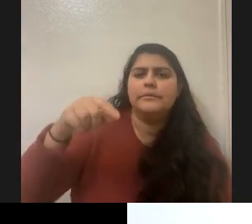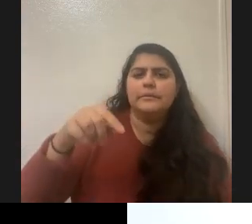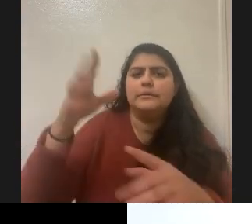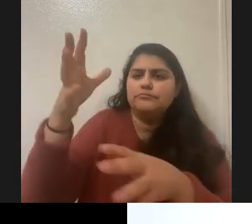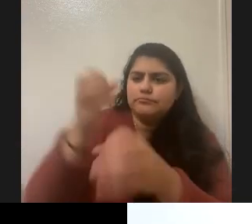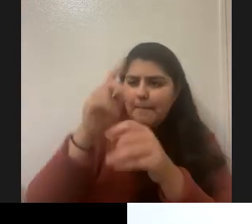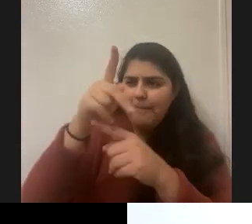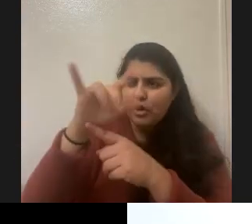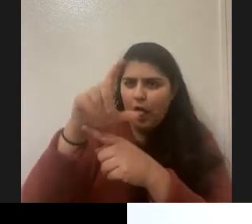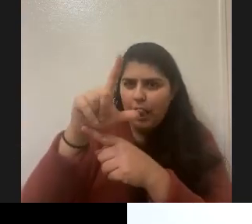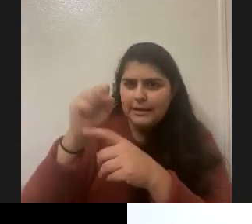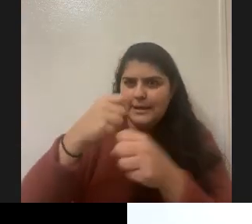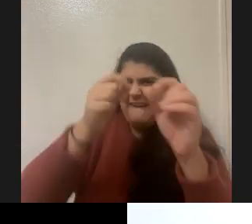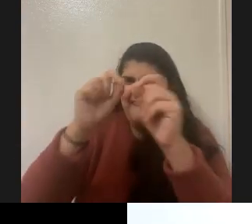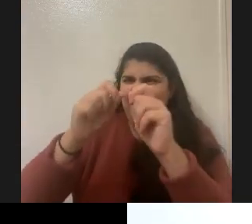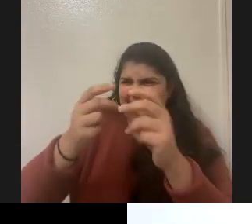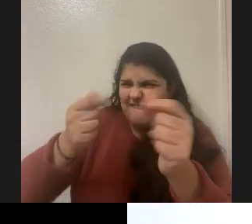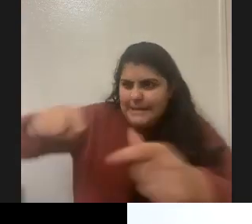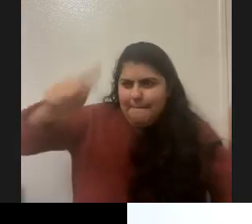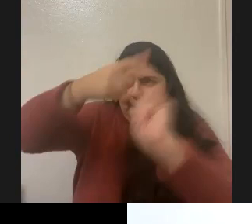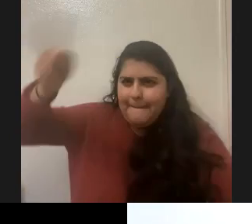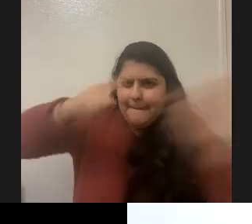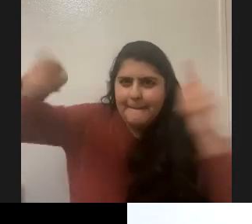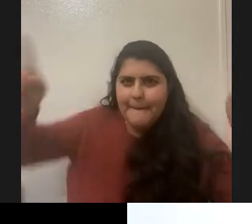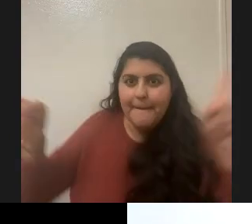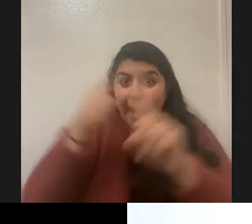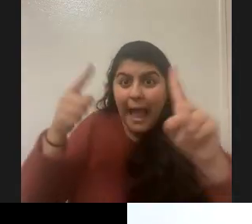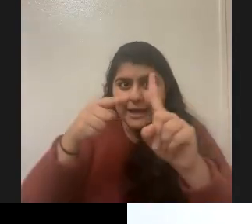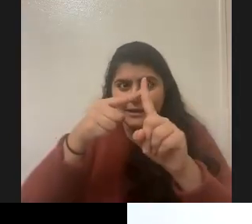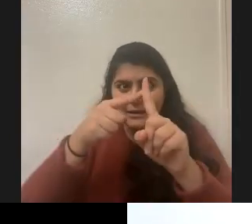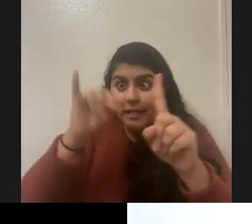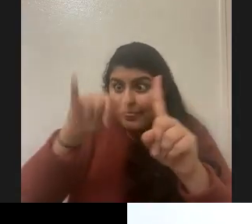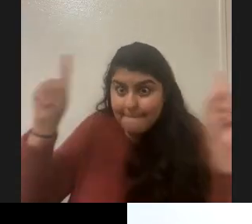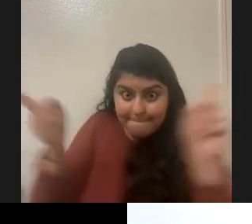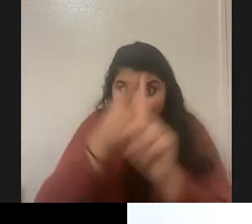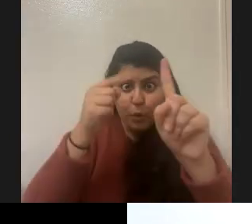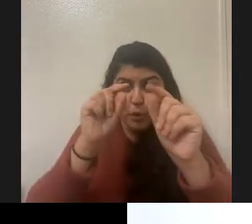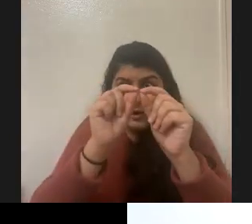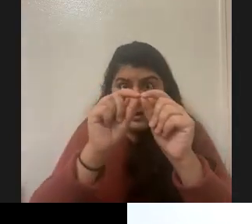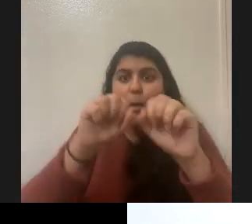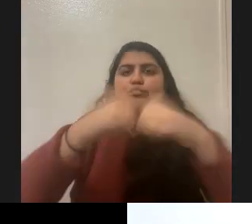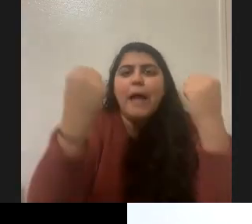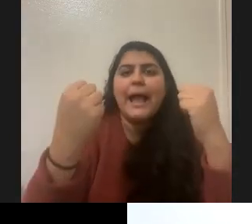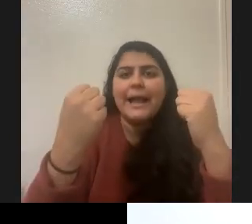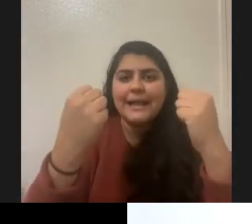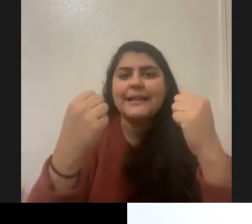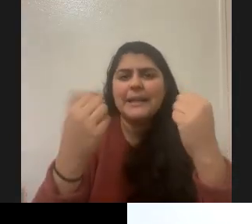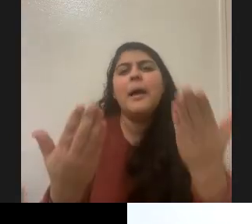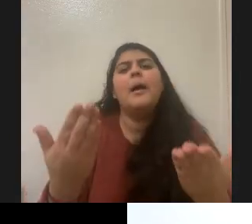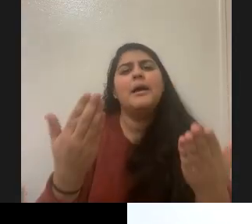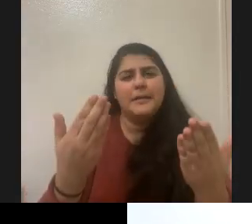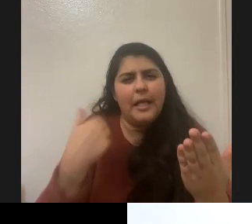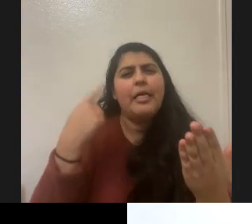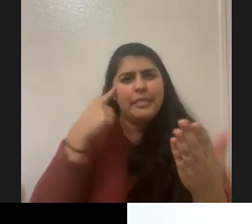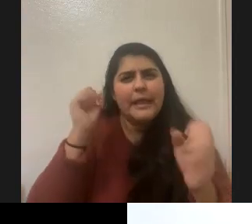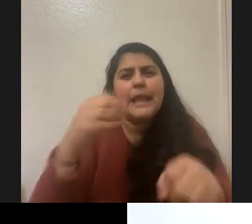make them super, super fast, and then they hit them. That force of hitting them will break apart everything. So you could probably get some, you could get